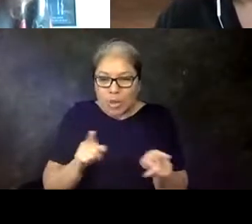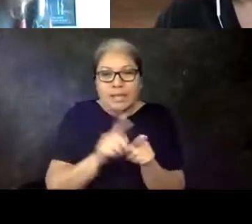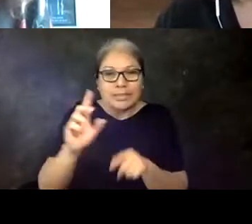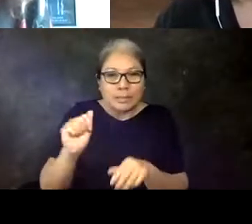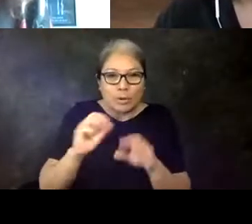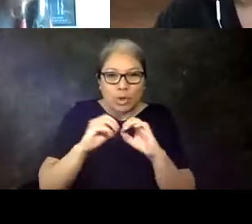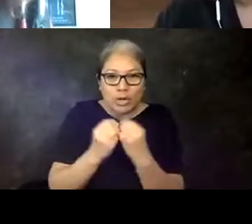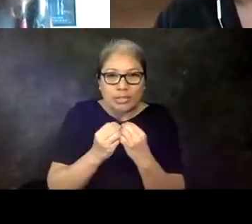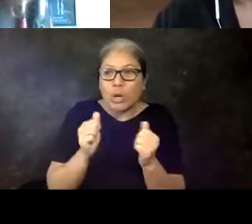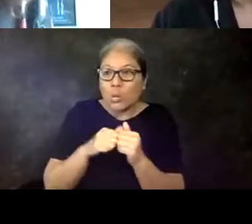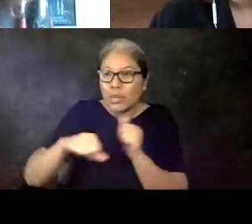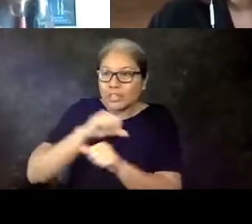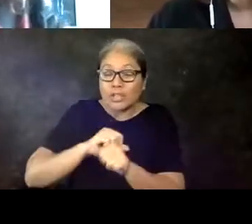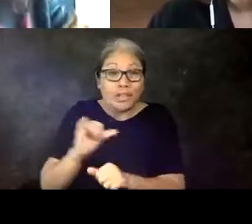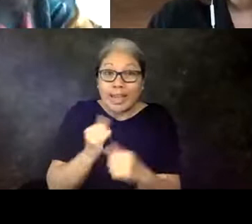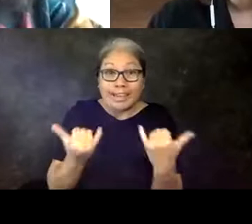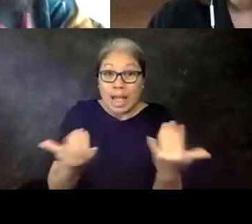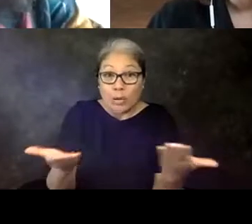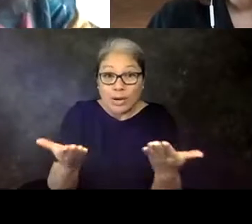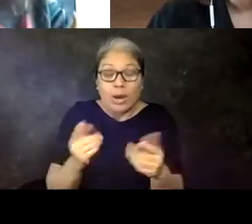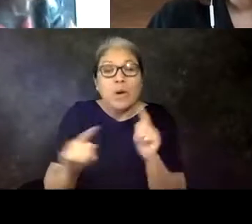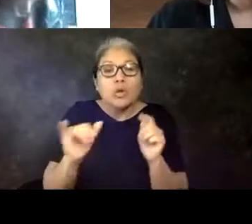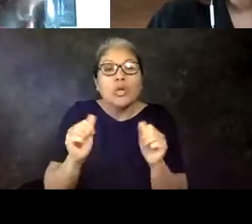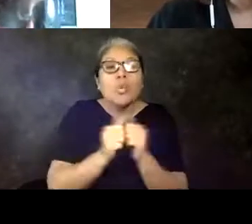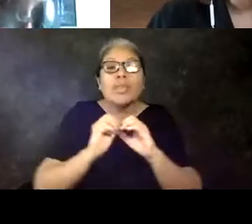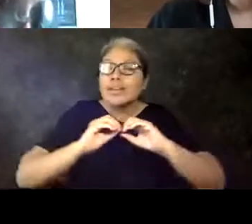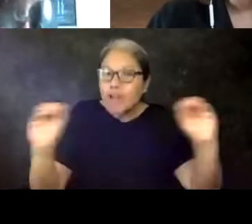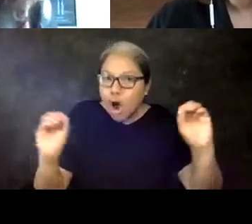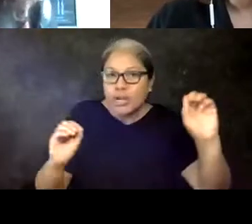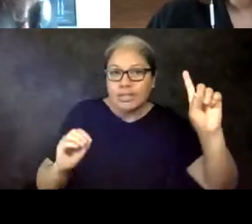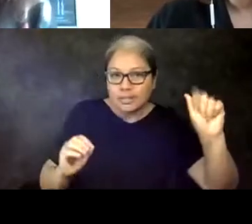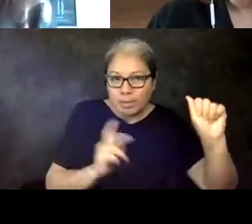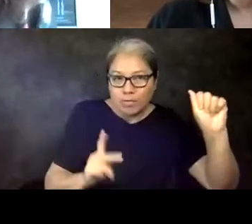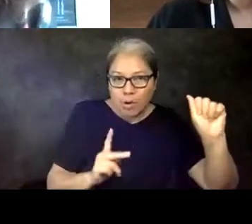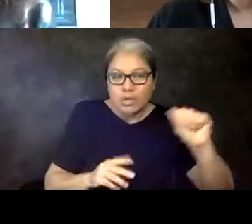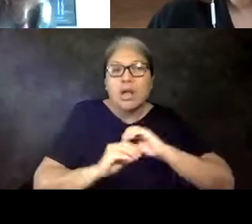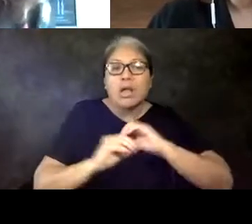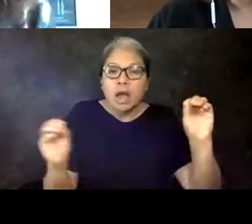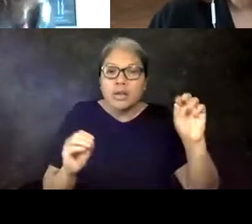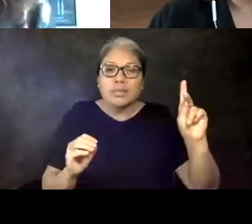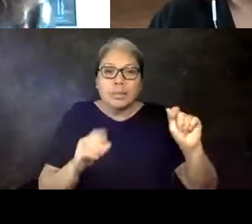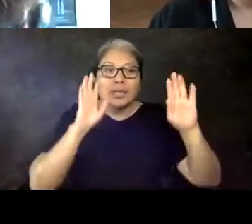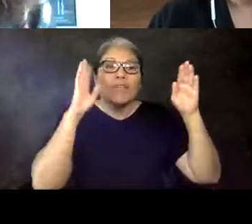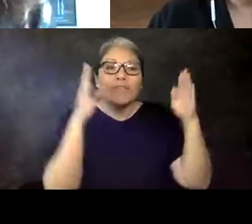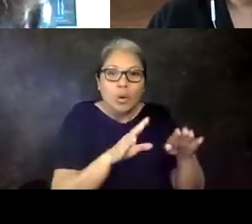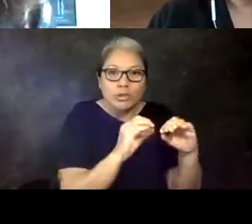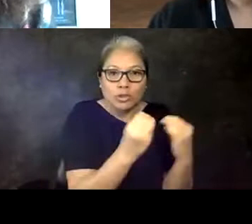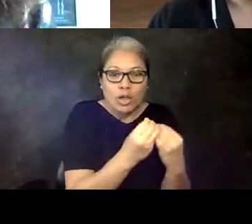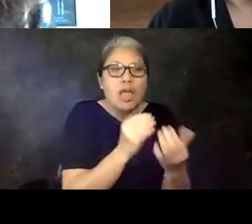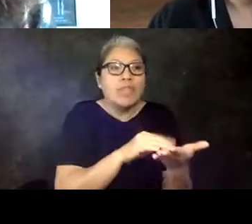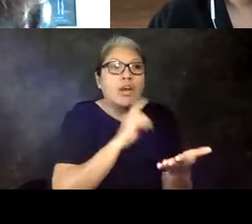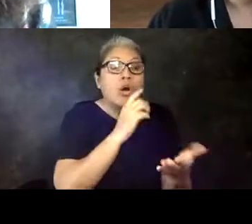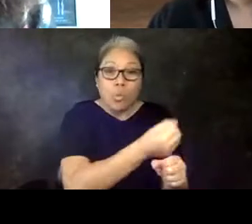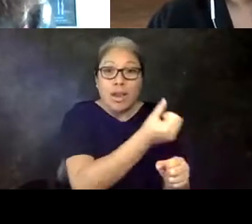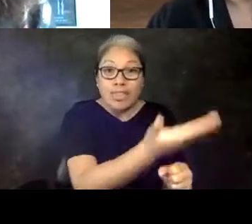we're doing here, but also with non-disabled folks and non-disability focused organizations that are actually winning things